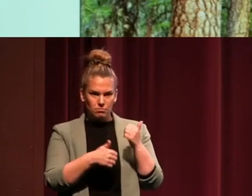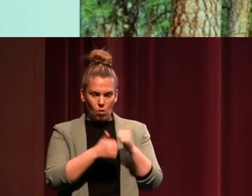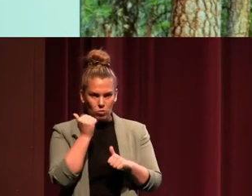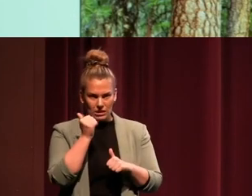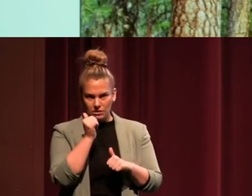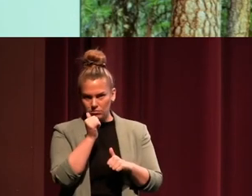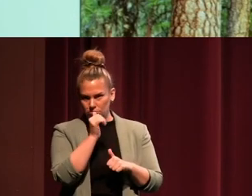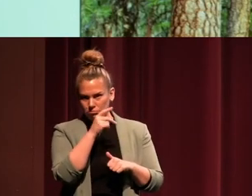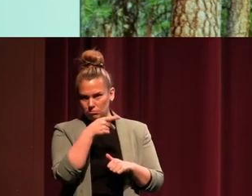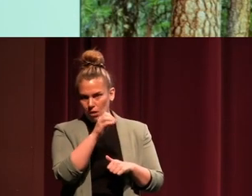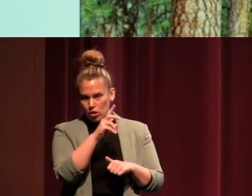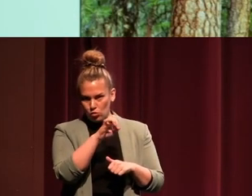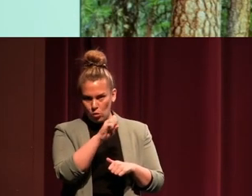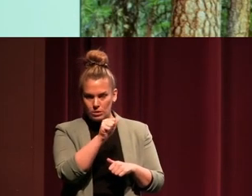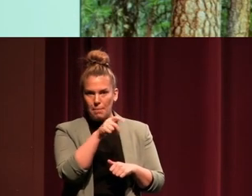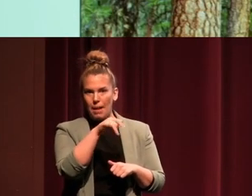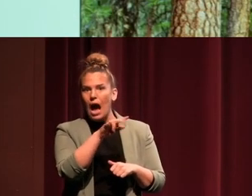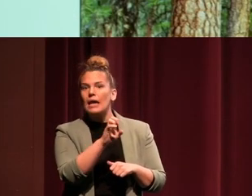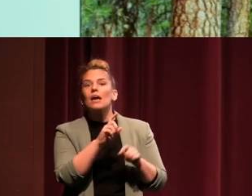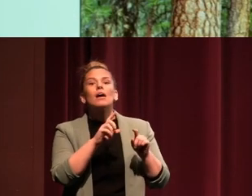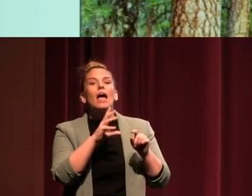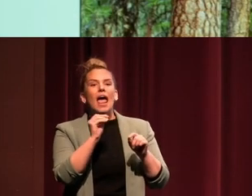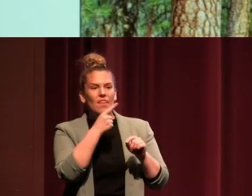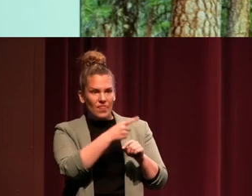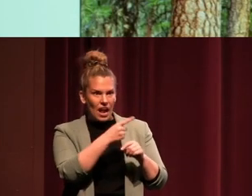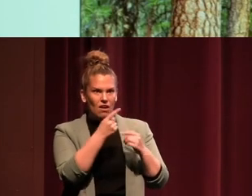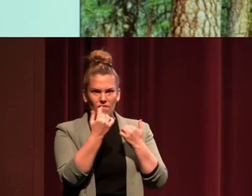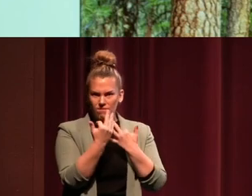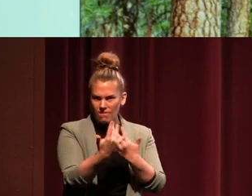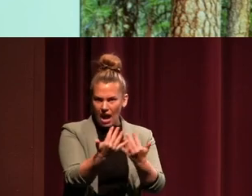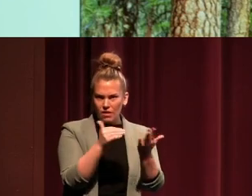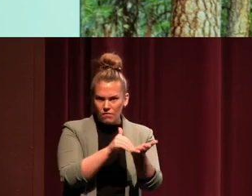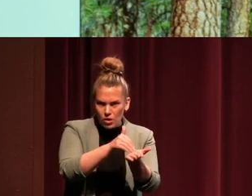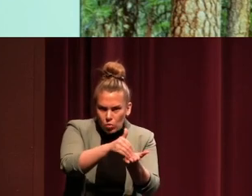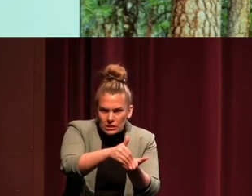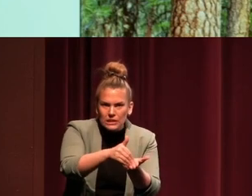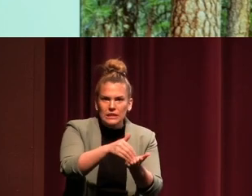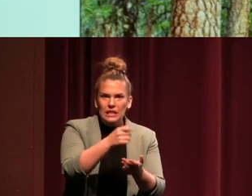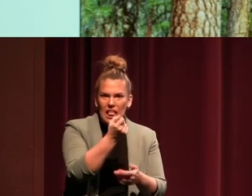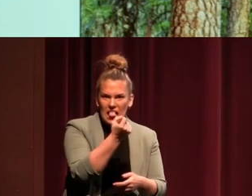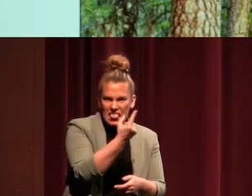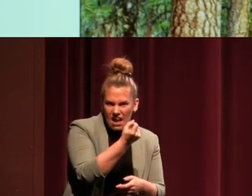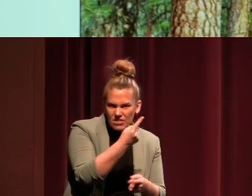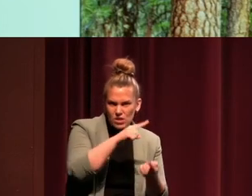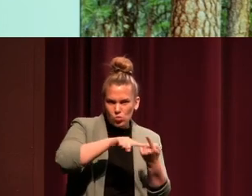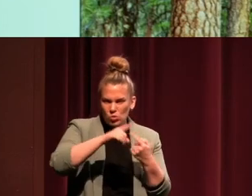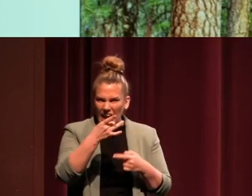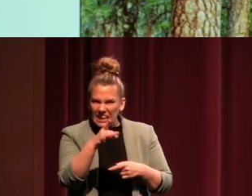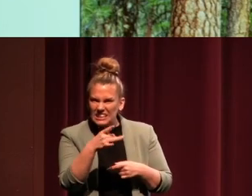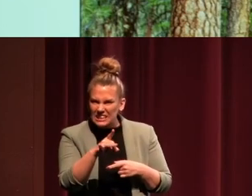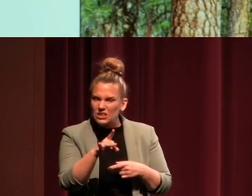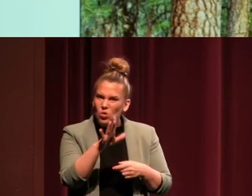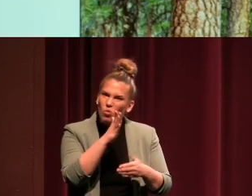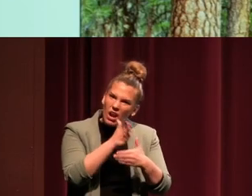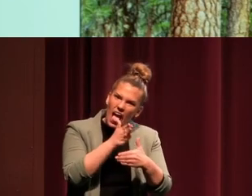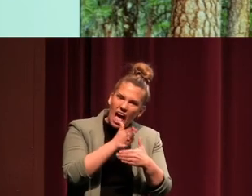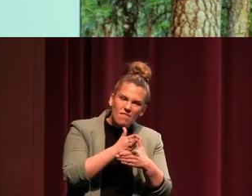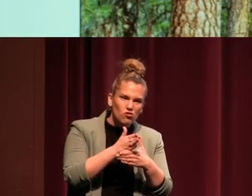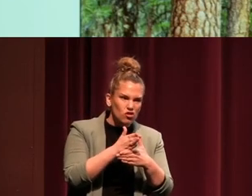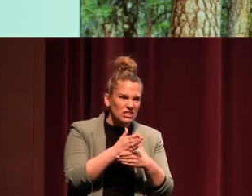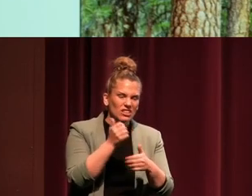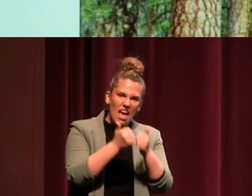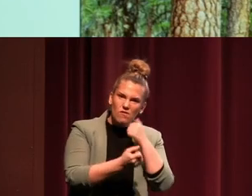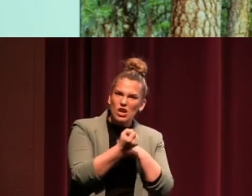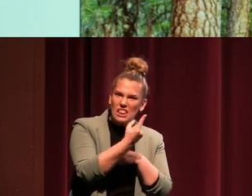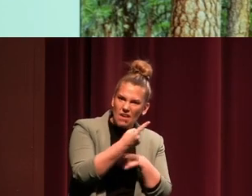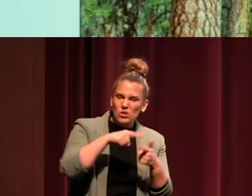And historical fire frequencies in these sites range from 11 to 18 years. So on average, every 11 to 18